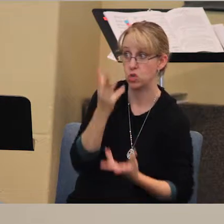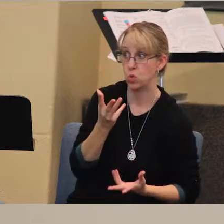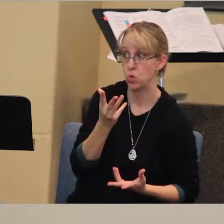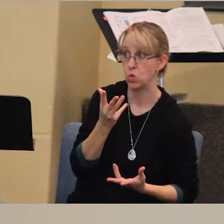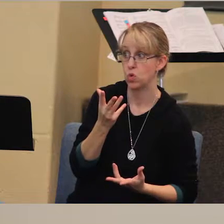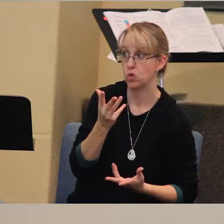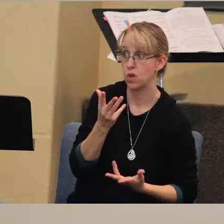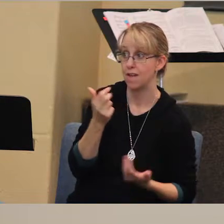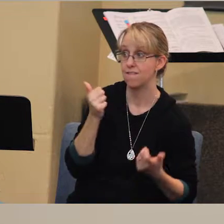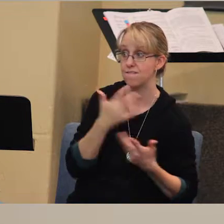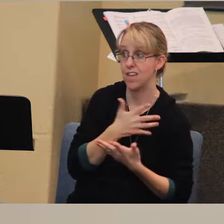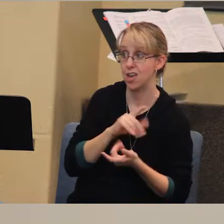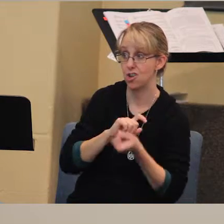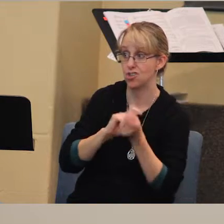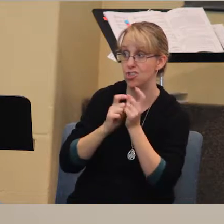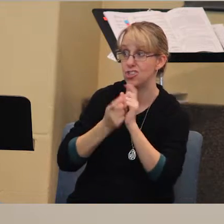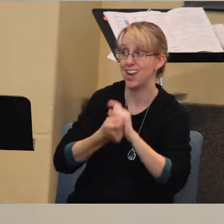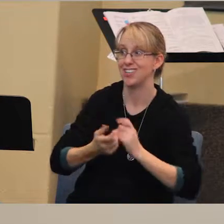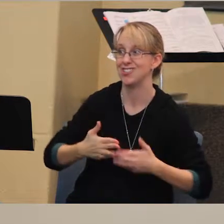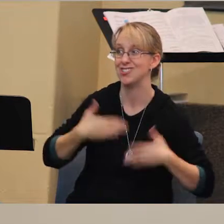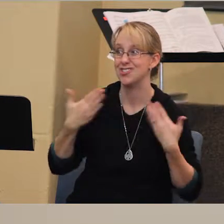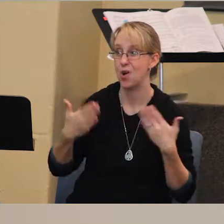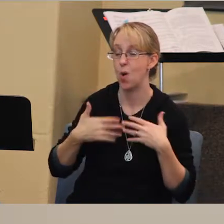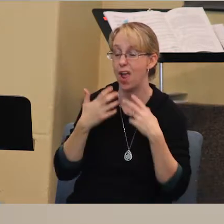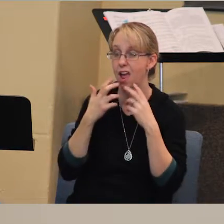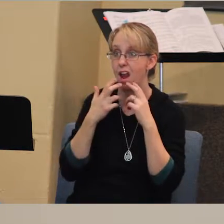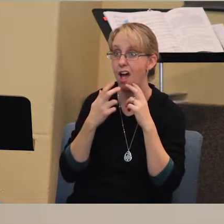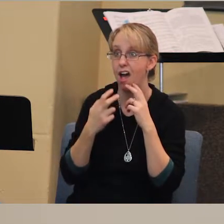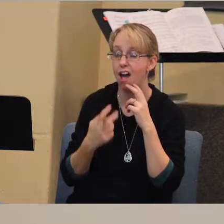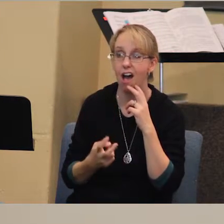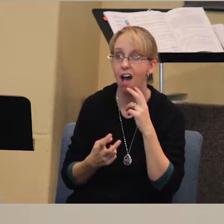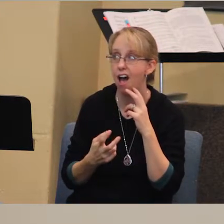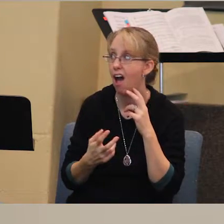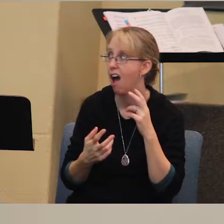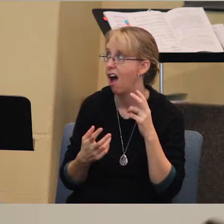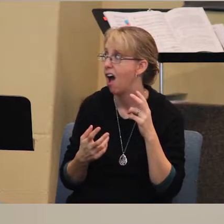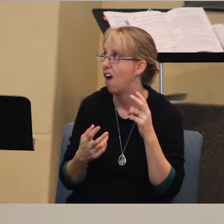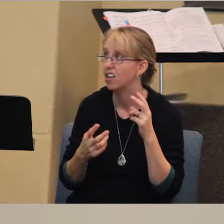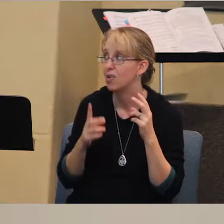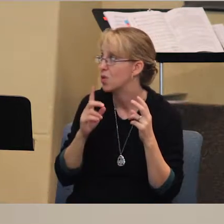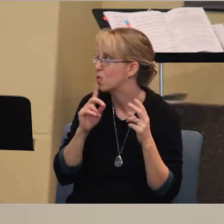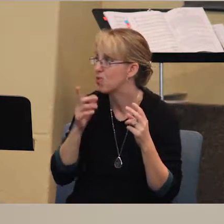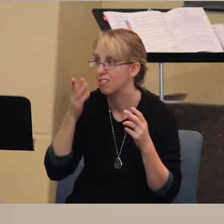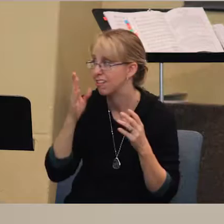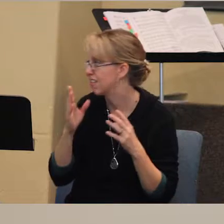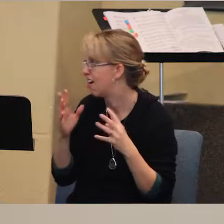fear really turned to joy and to awe and to wonder. Wow, is this really God?